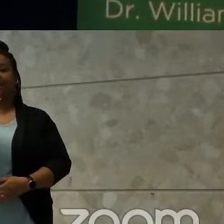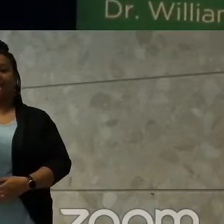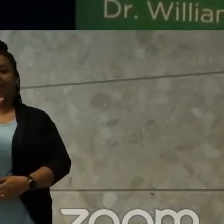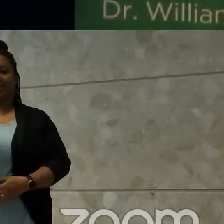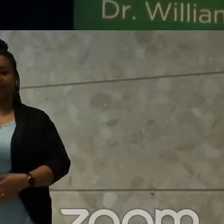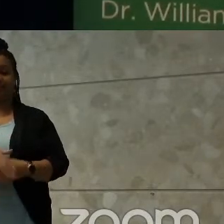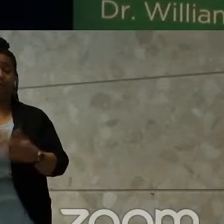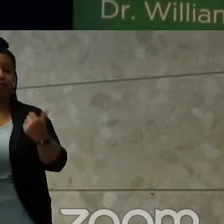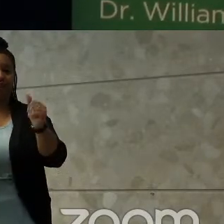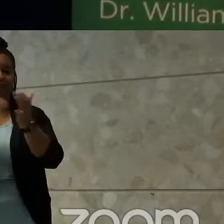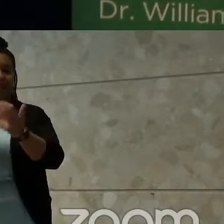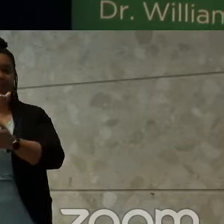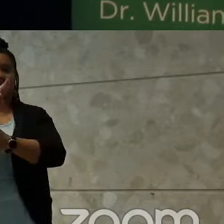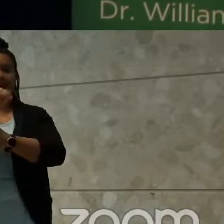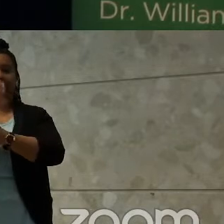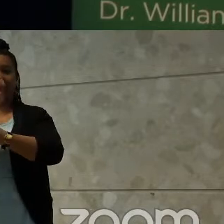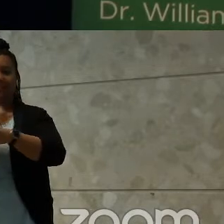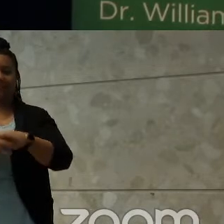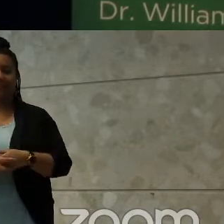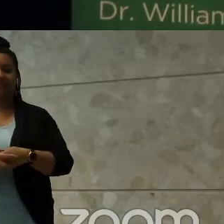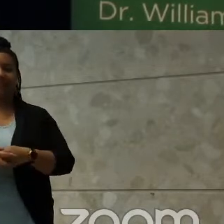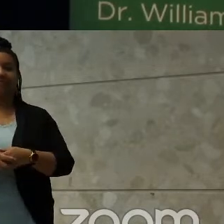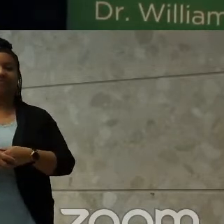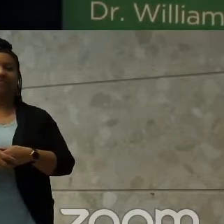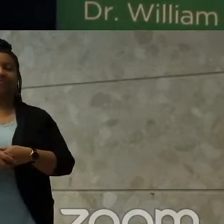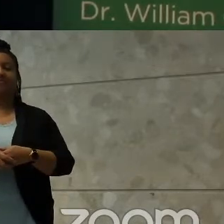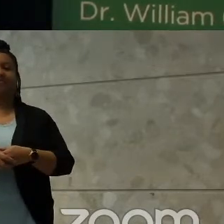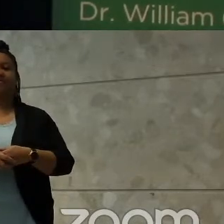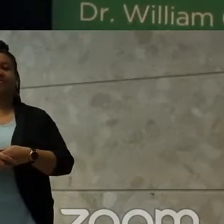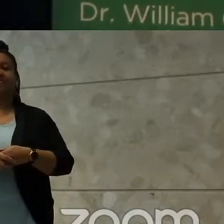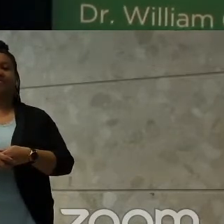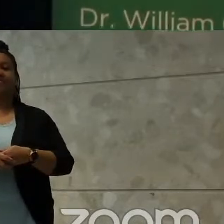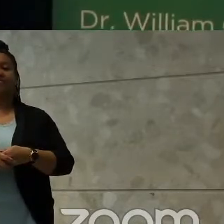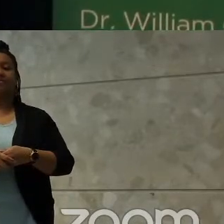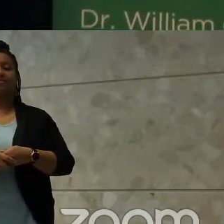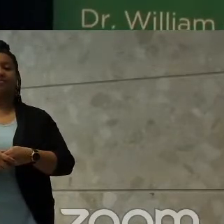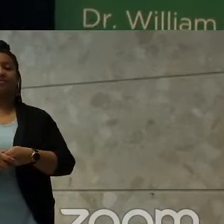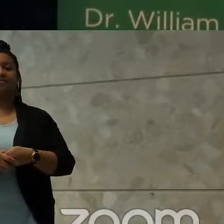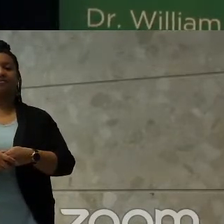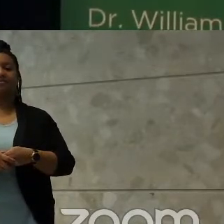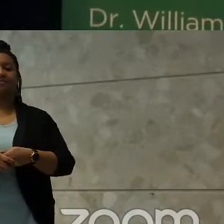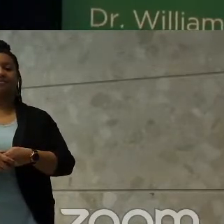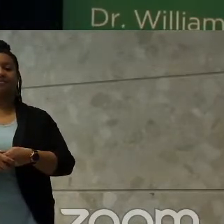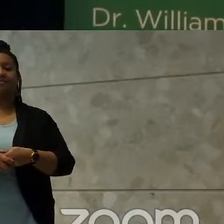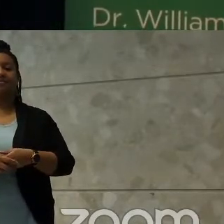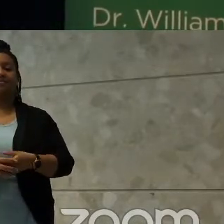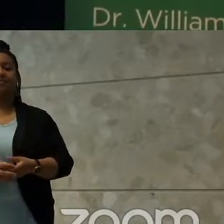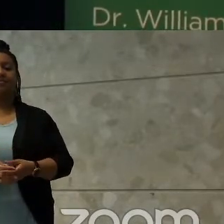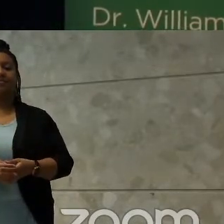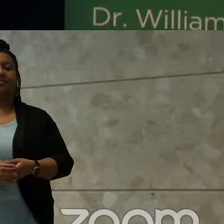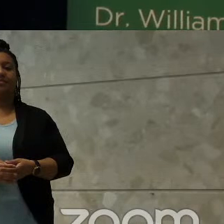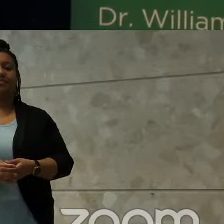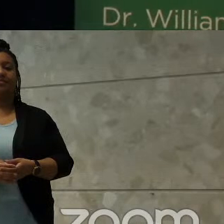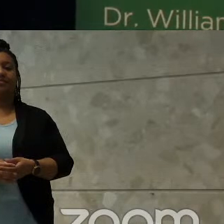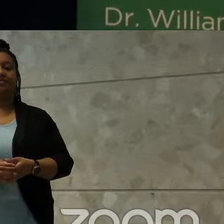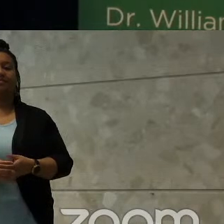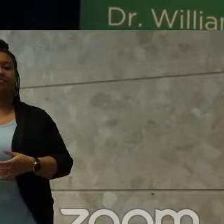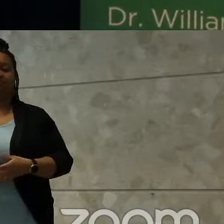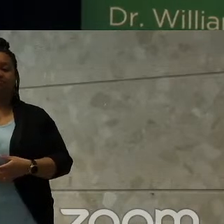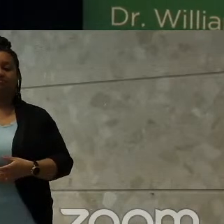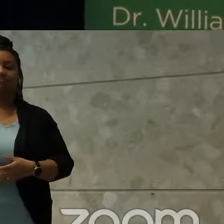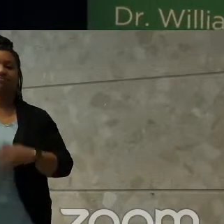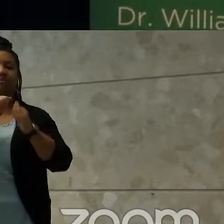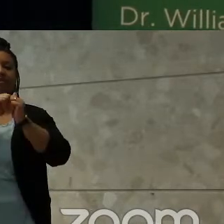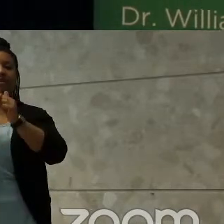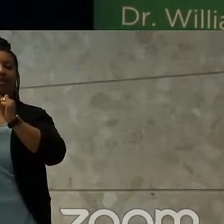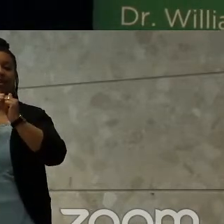We'll try that again. Ani. we collectively acknowledge that Michigan